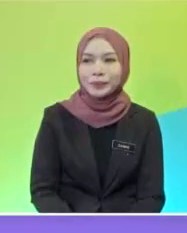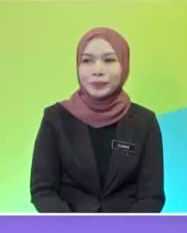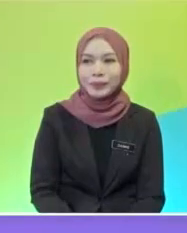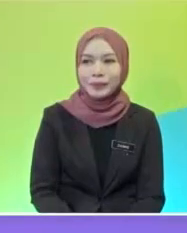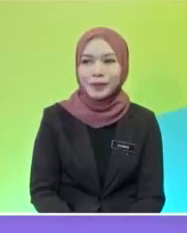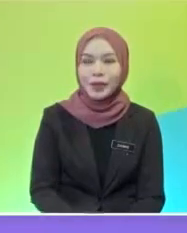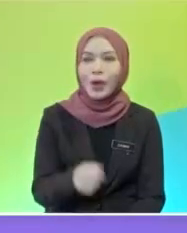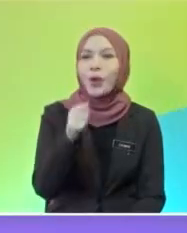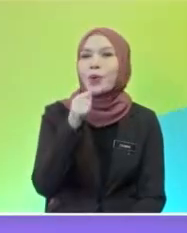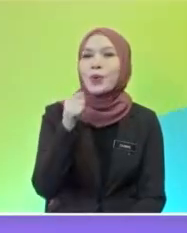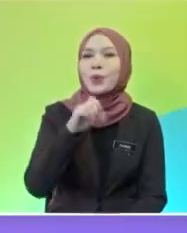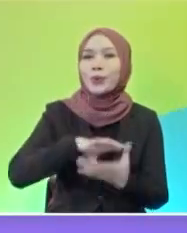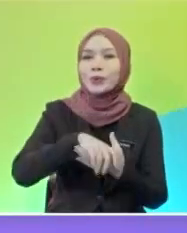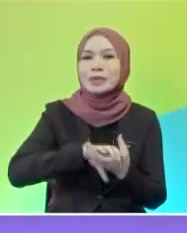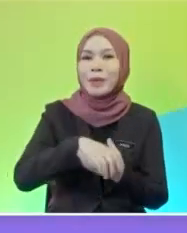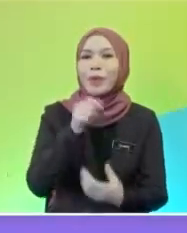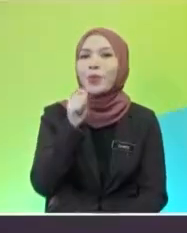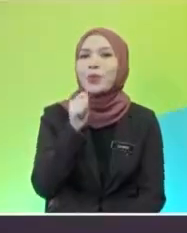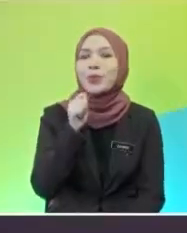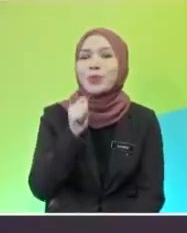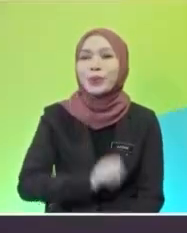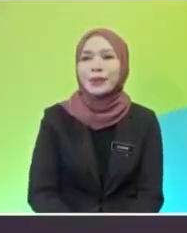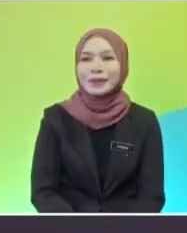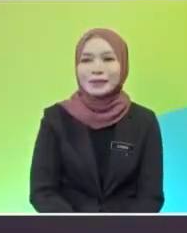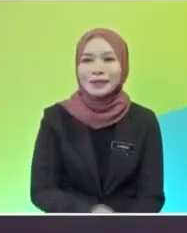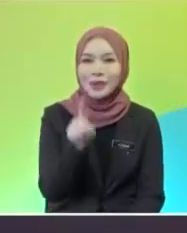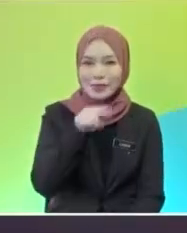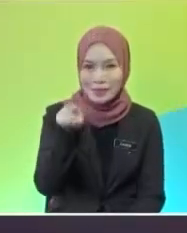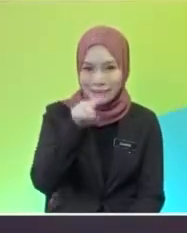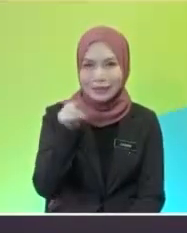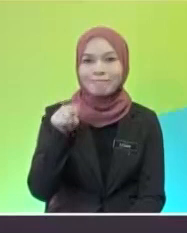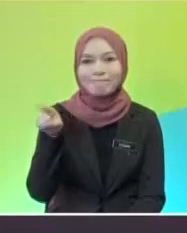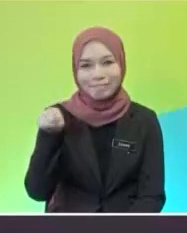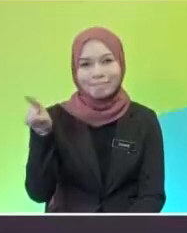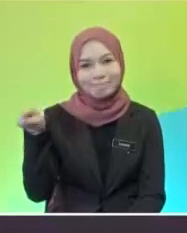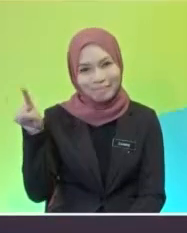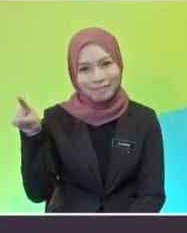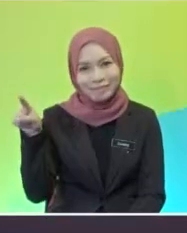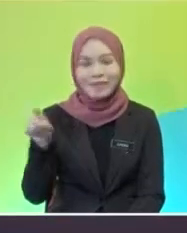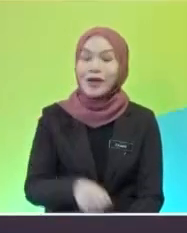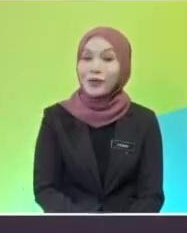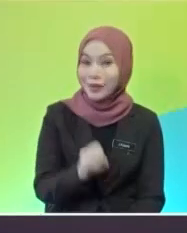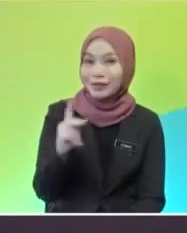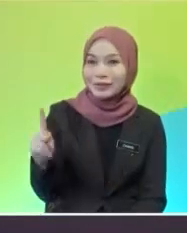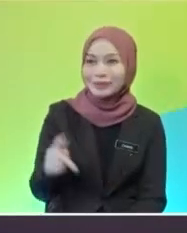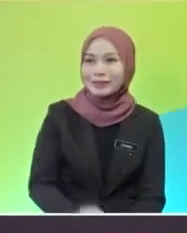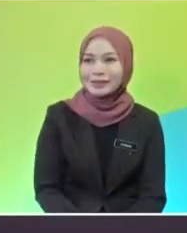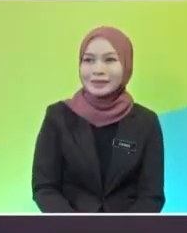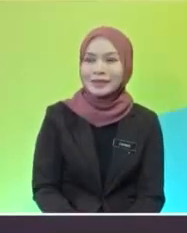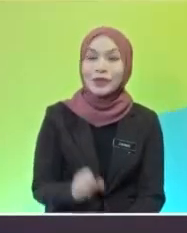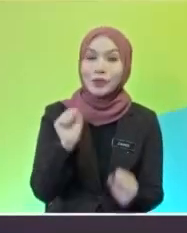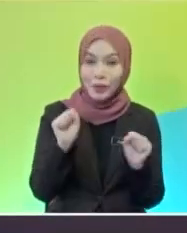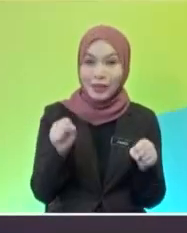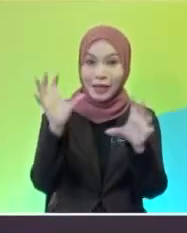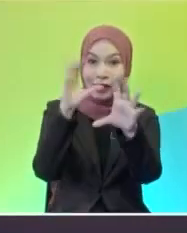Okay. Ah, the bubbles are also circles. Yes. Okay, when you play the bubble, you catch the bubble, and you